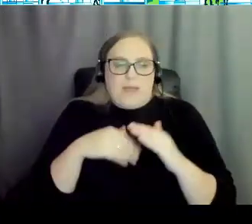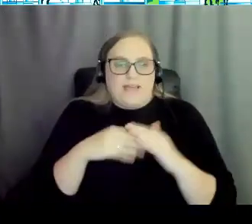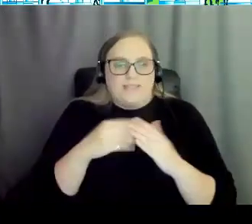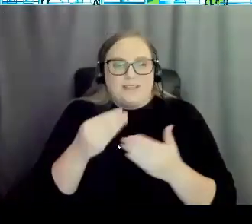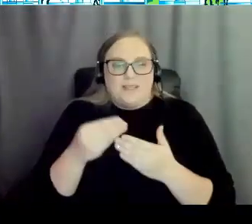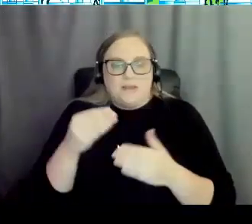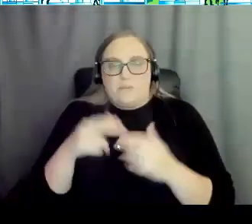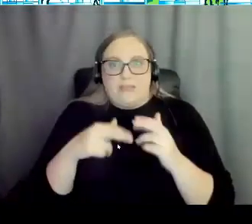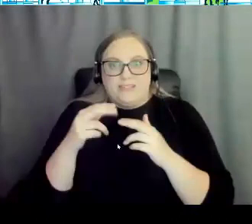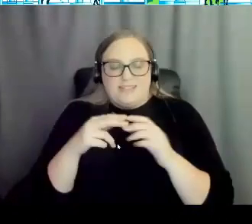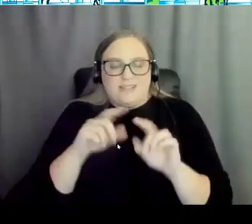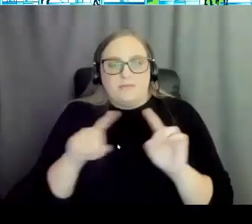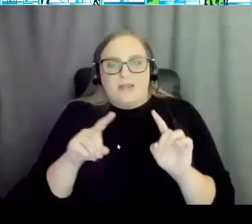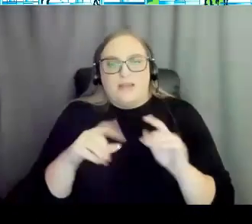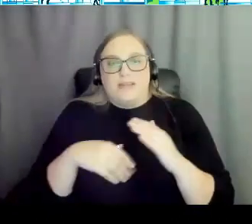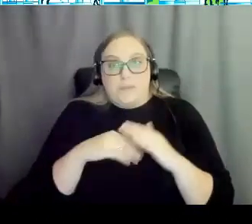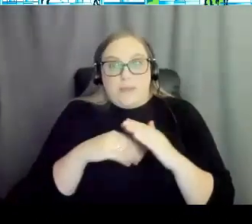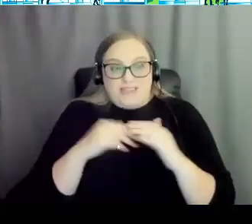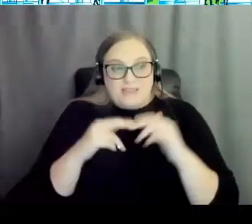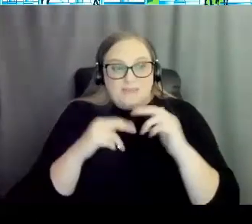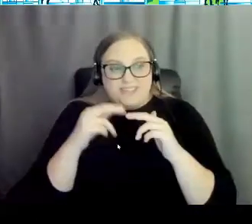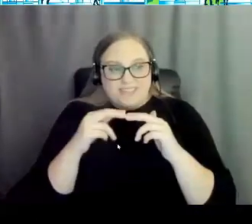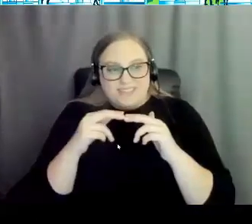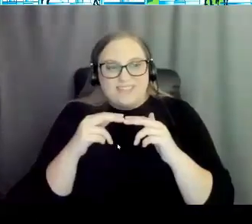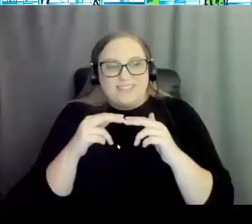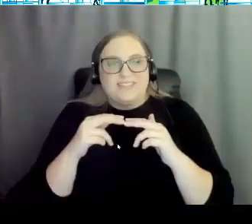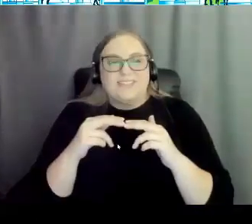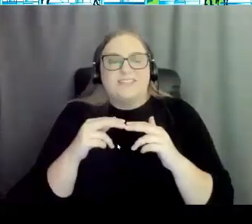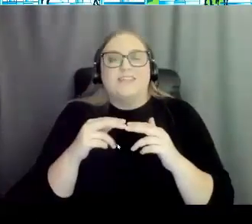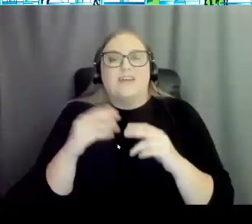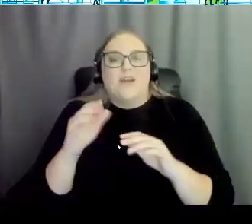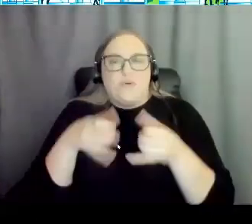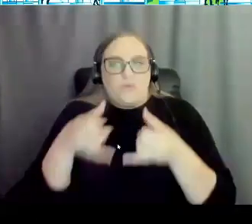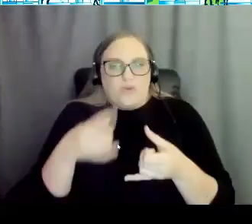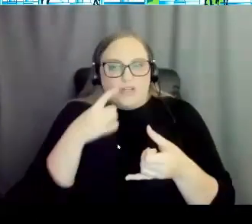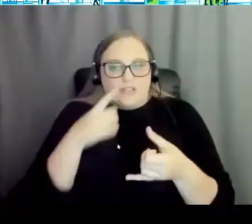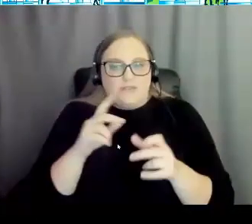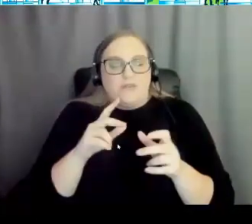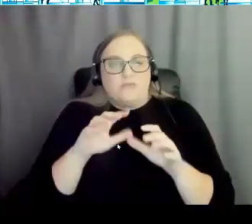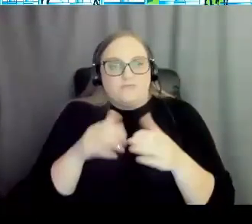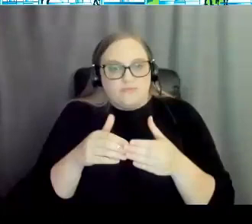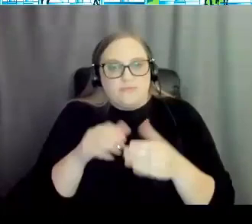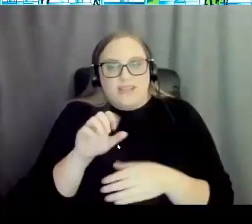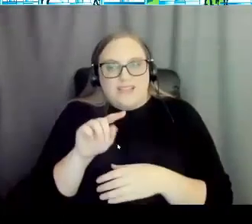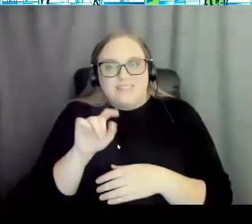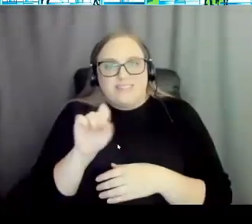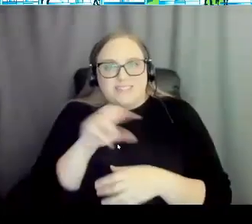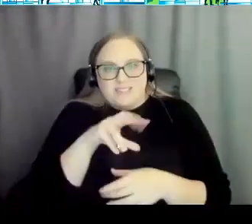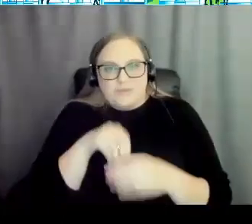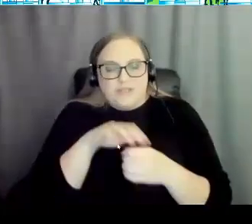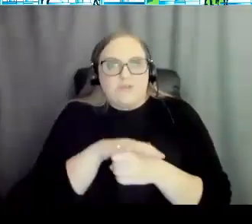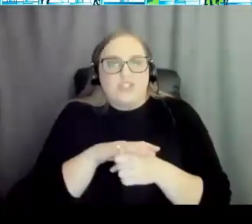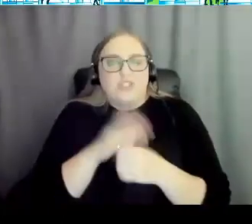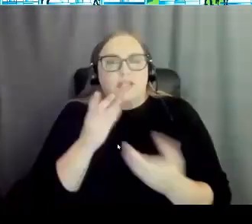but capacity building awards for entities within the region that maybe